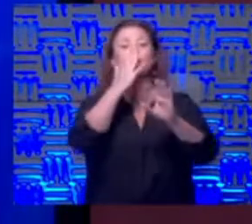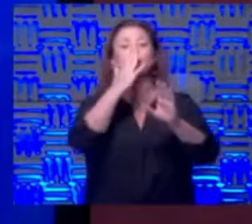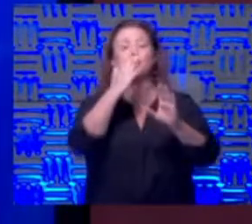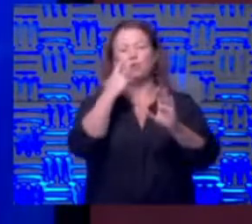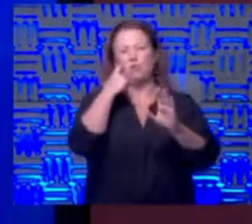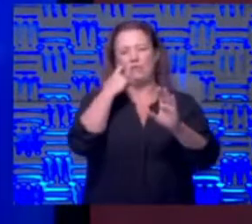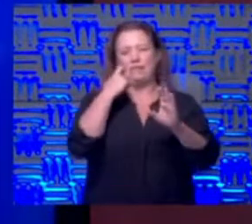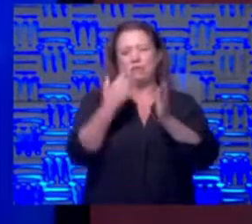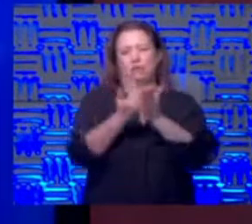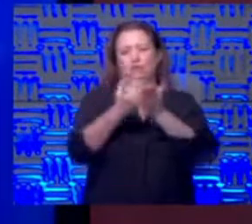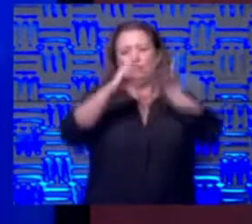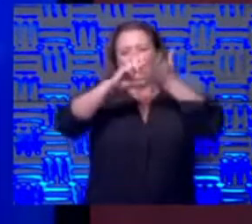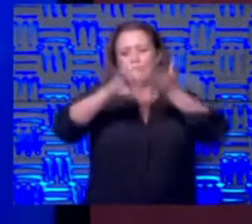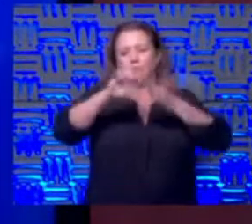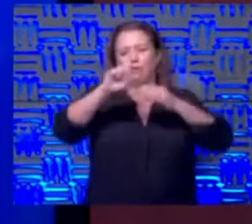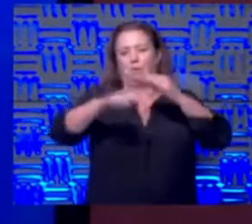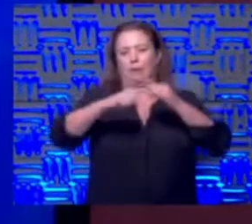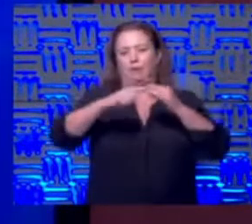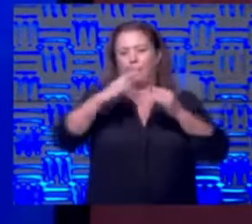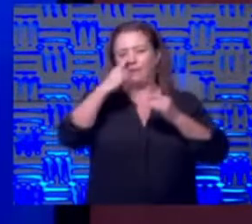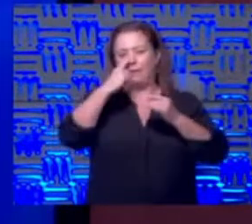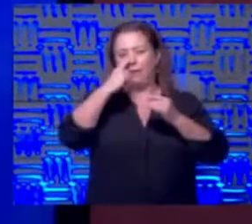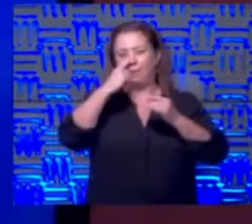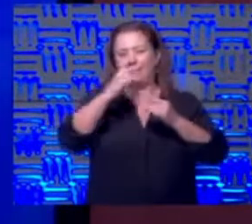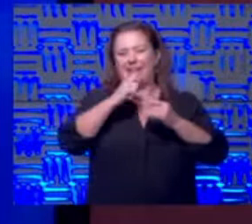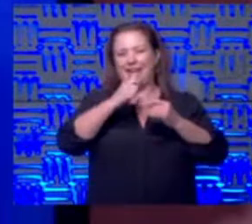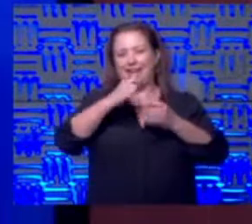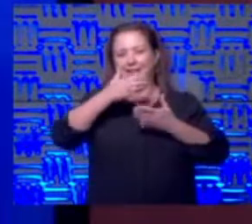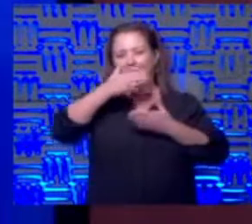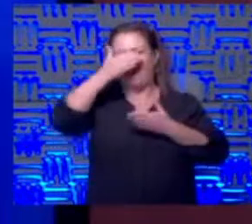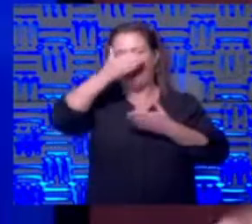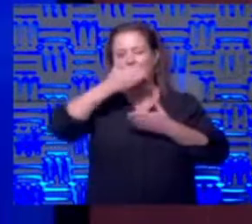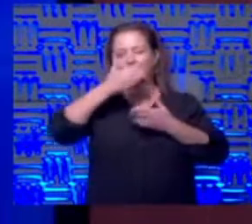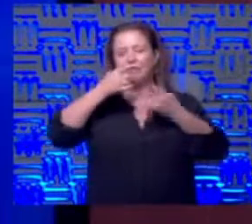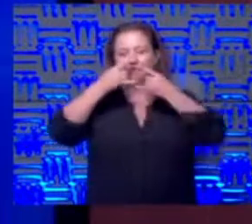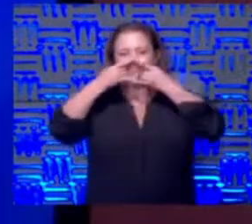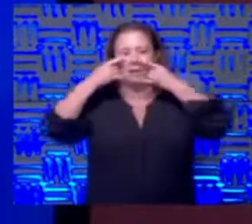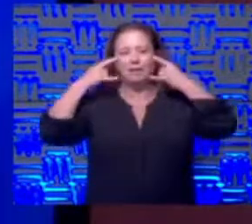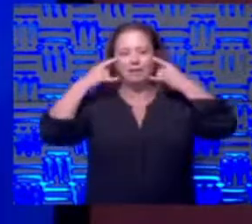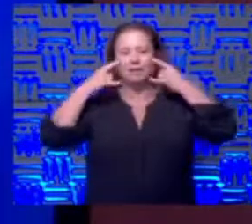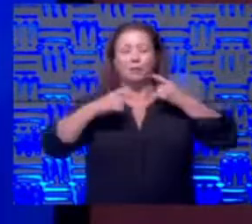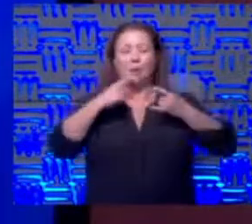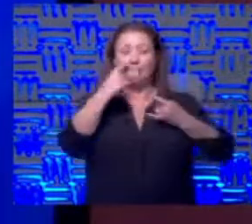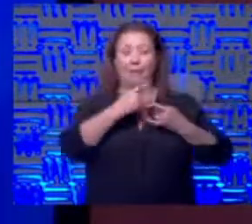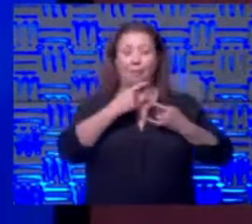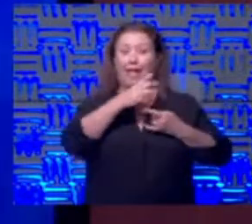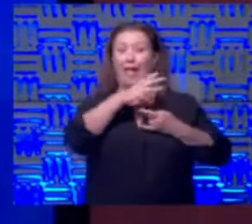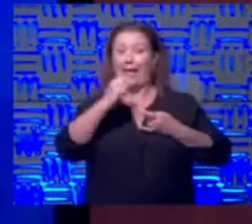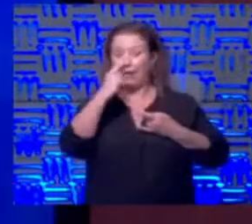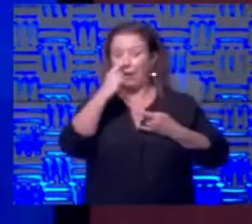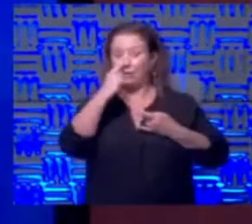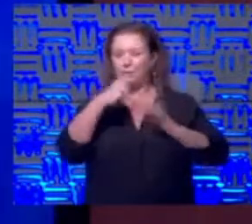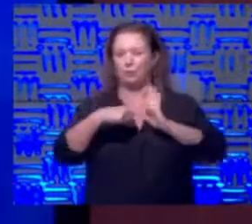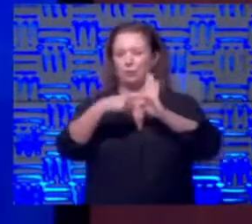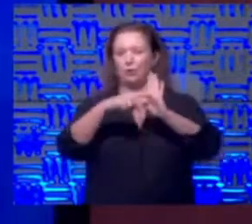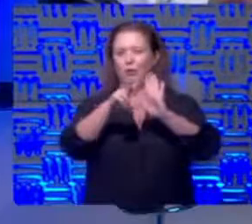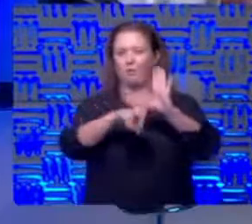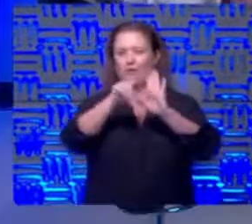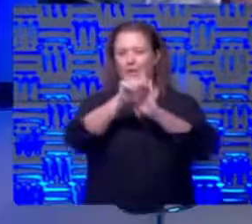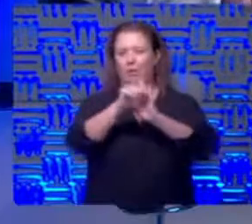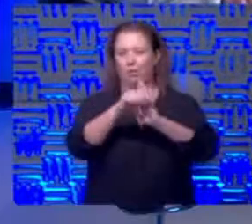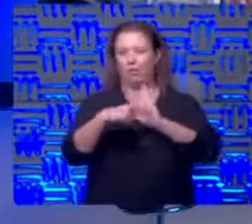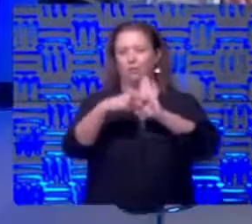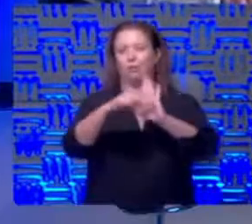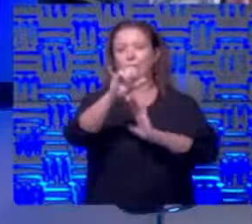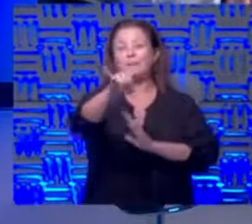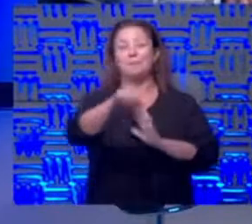just published about the nose and not covering your nose. So you gotta cover both your mouth and nose. We'll try and show you this brilliant new research. And